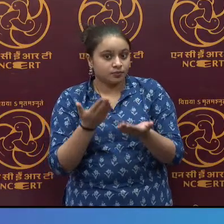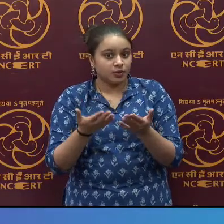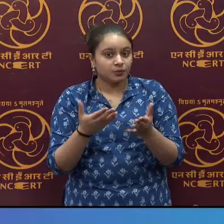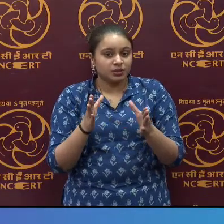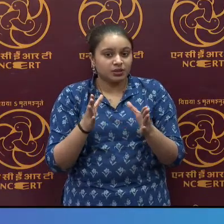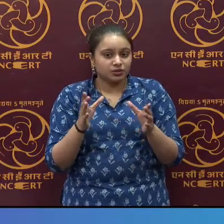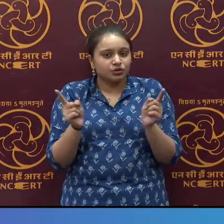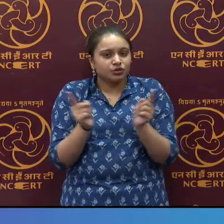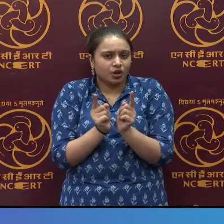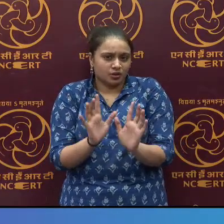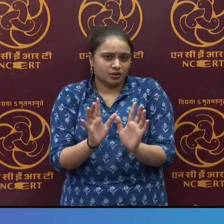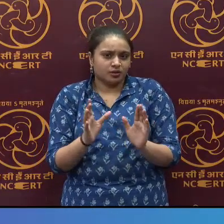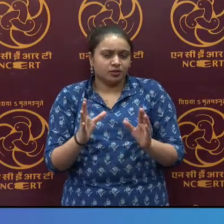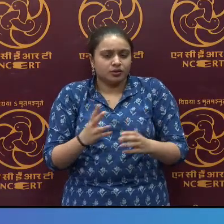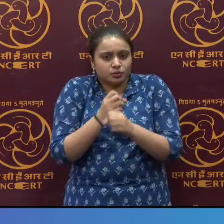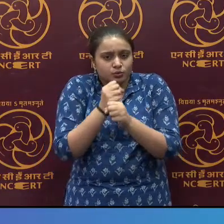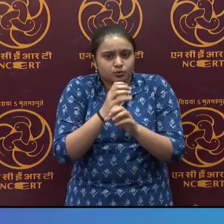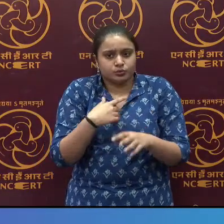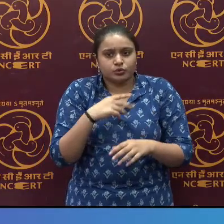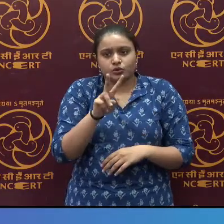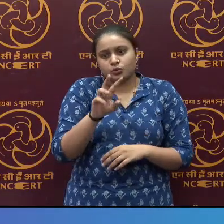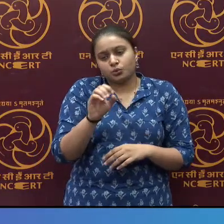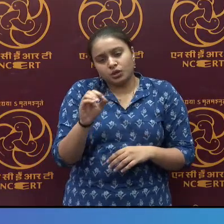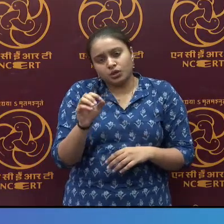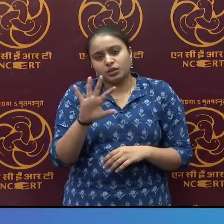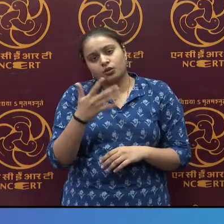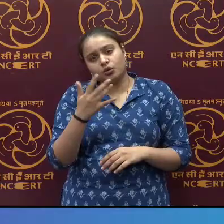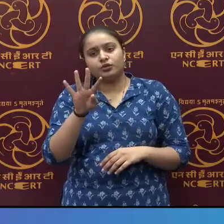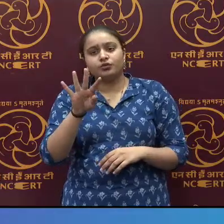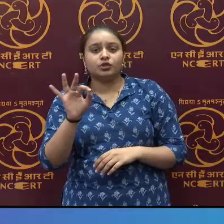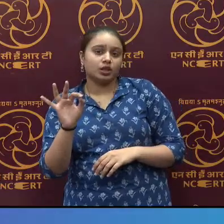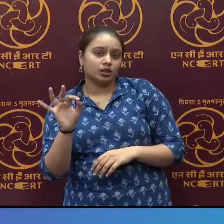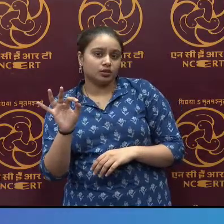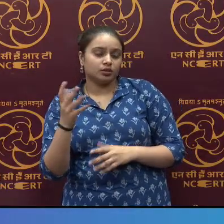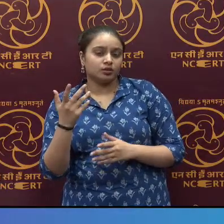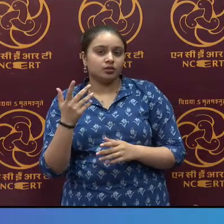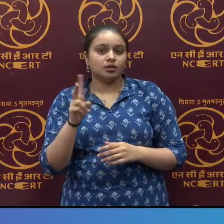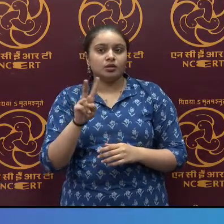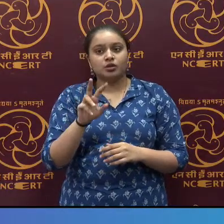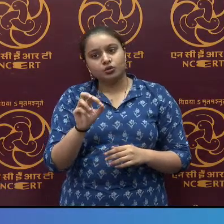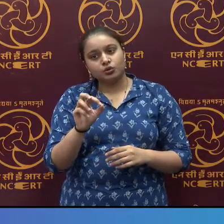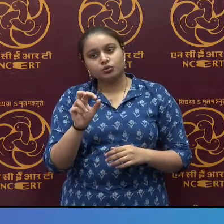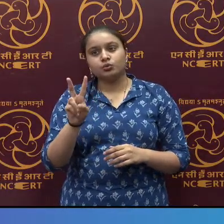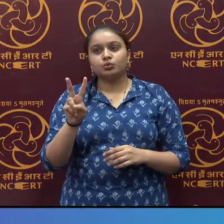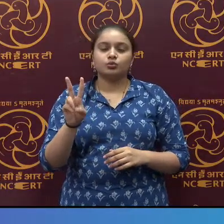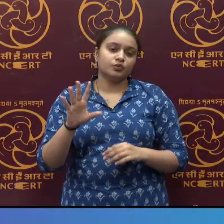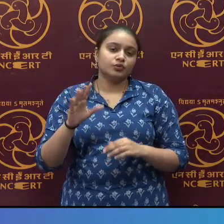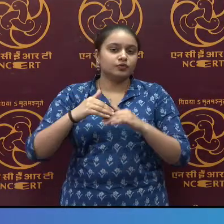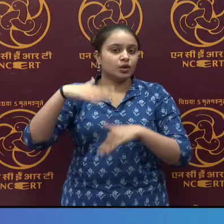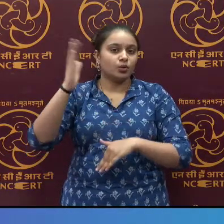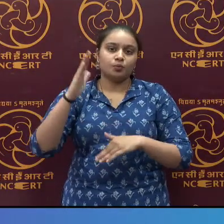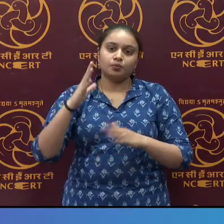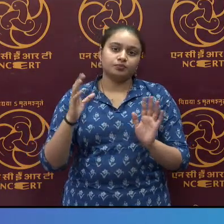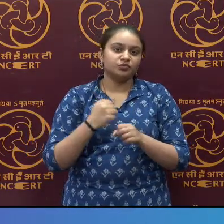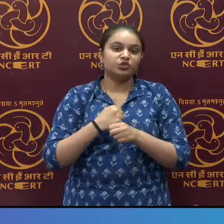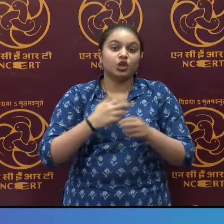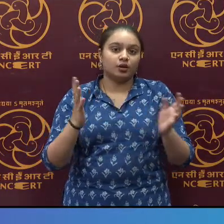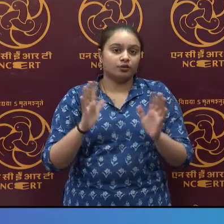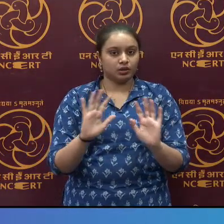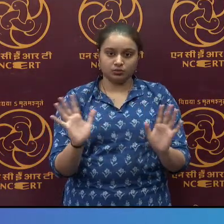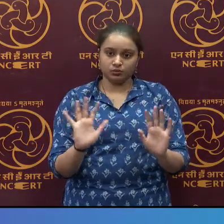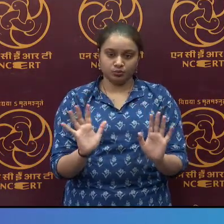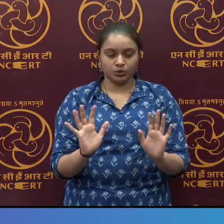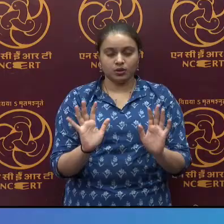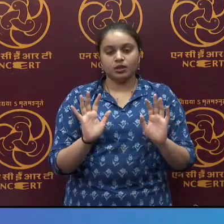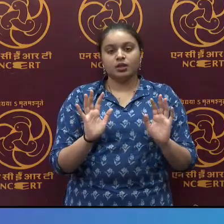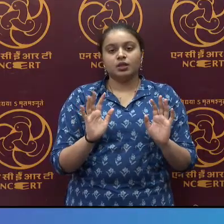concise. We are talking about just 200 words or 300 words, not more than 200, 250 words we write in a generic article.